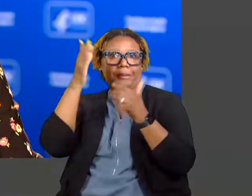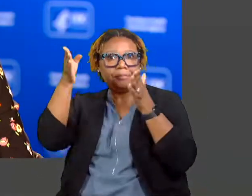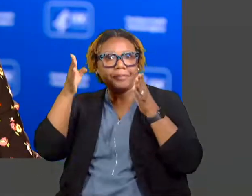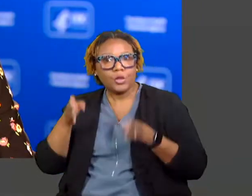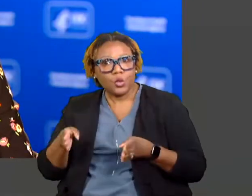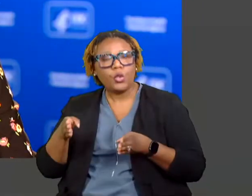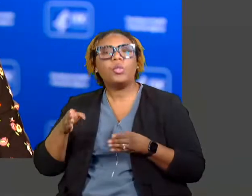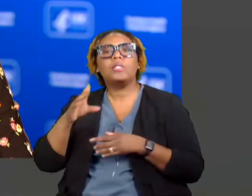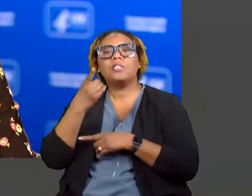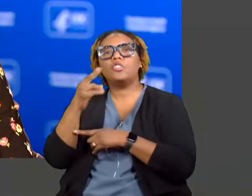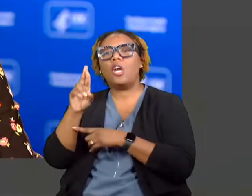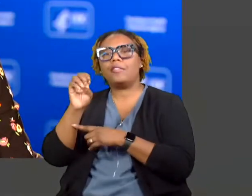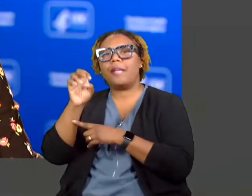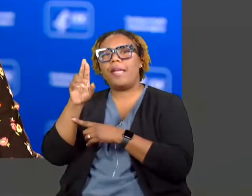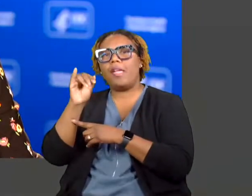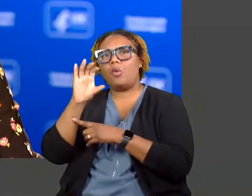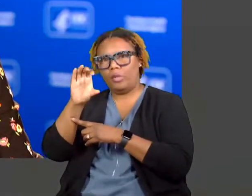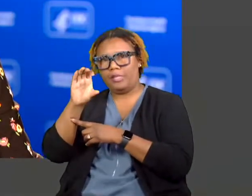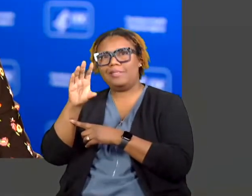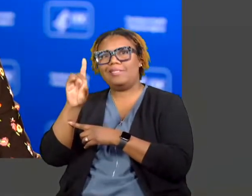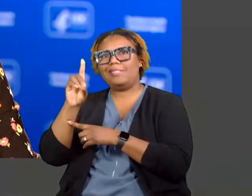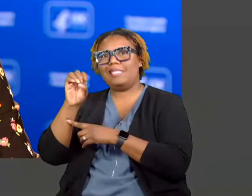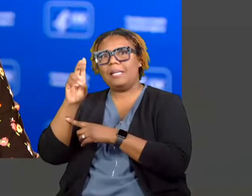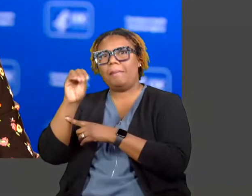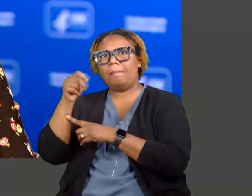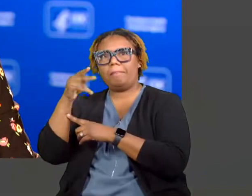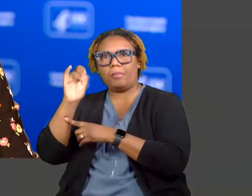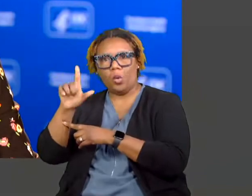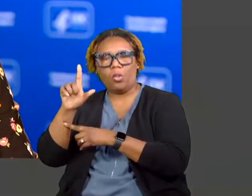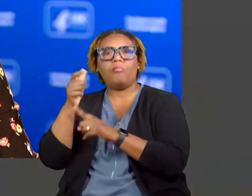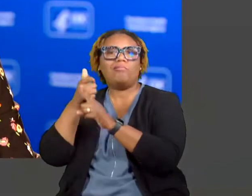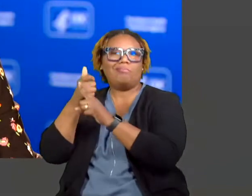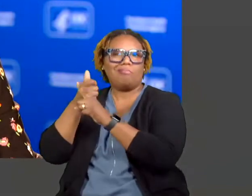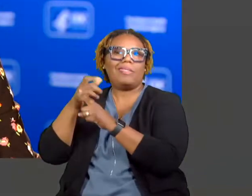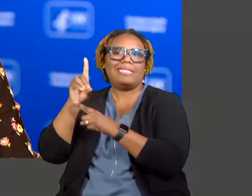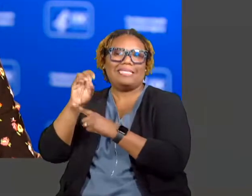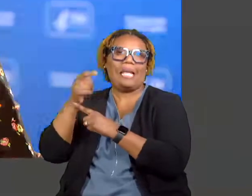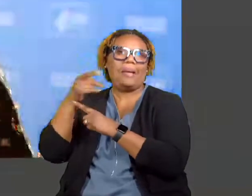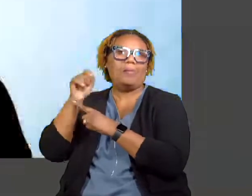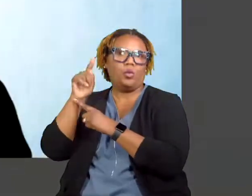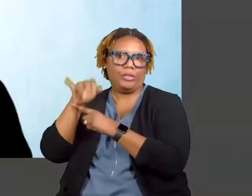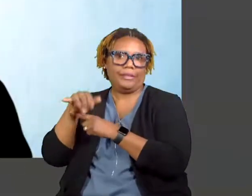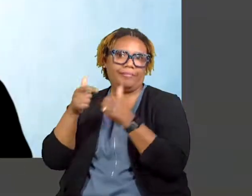Assistant Secretary for USDA's Office of Congressional Relations.